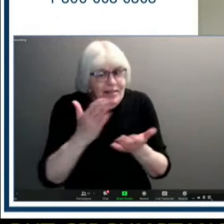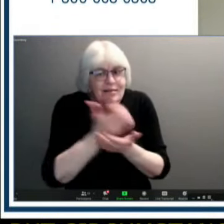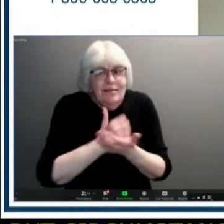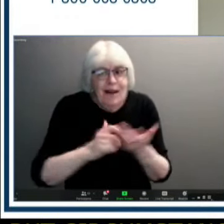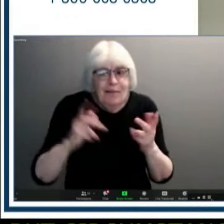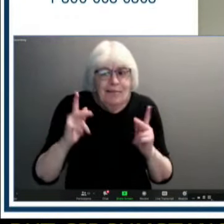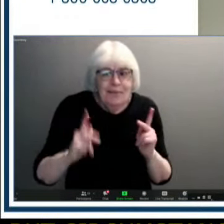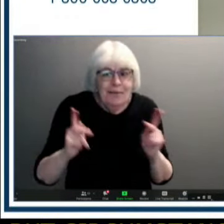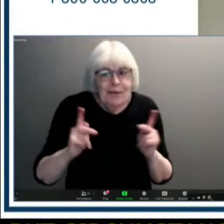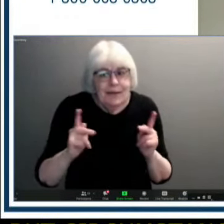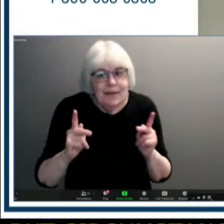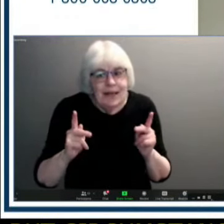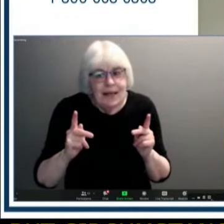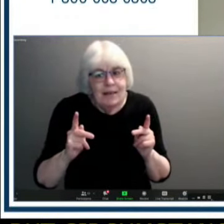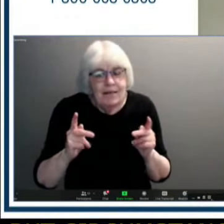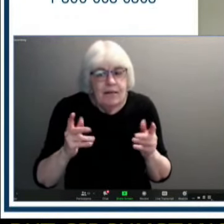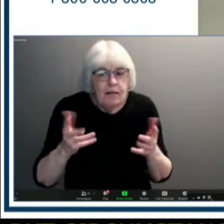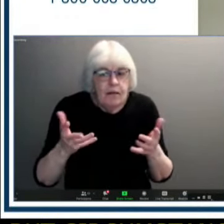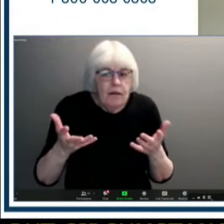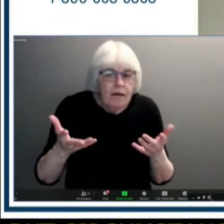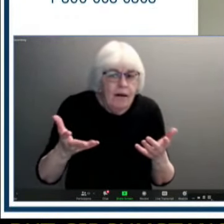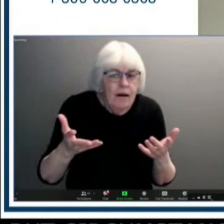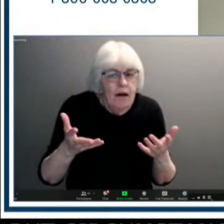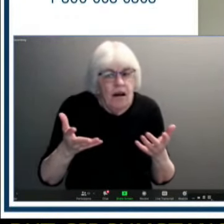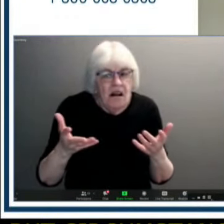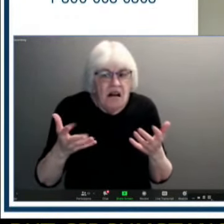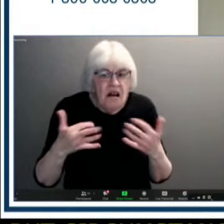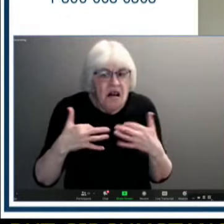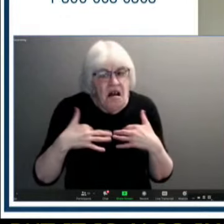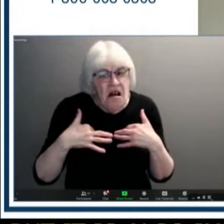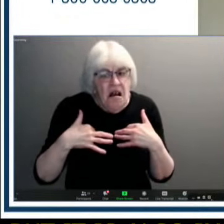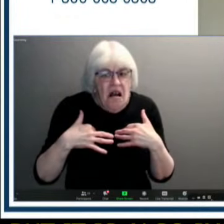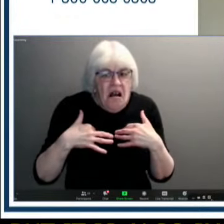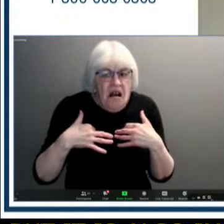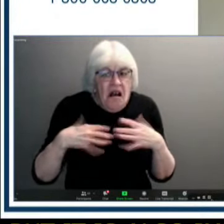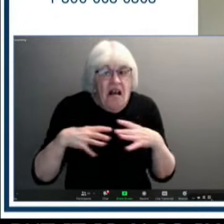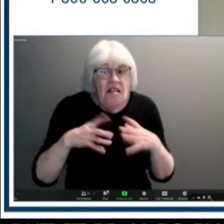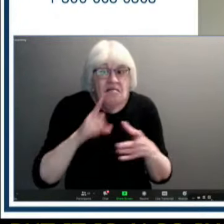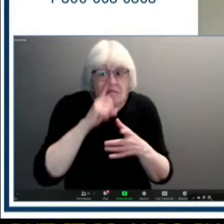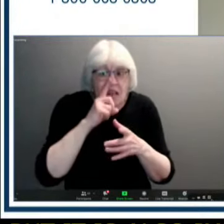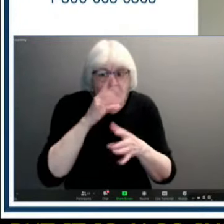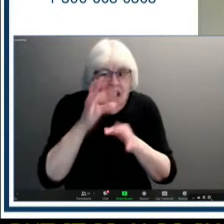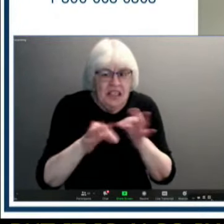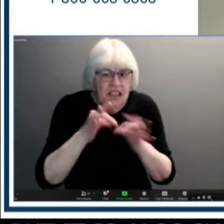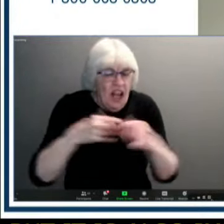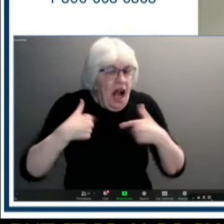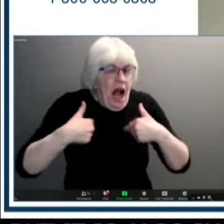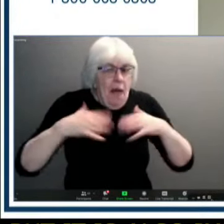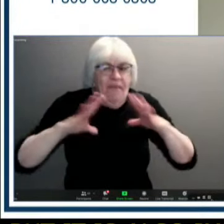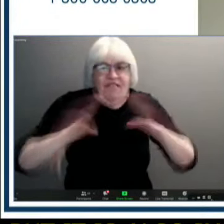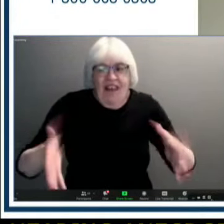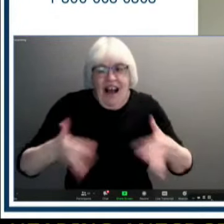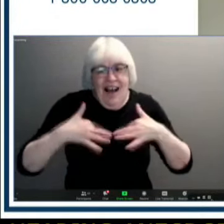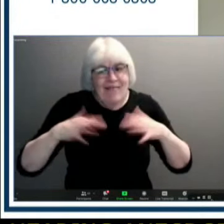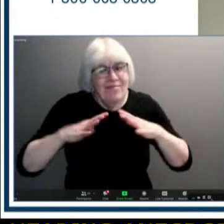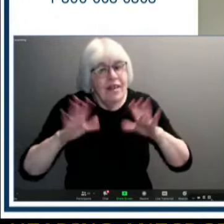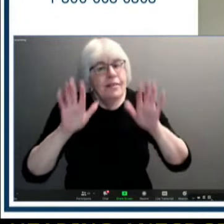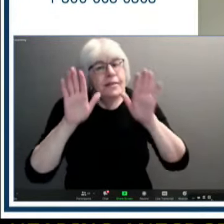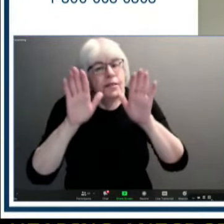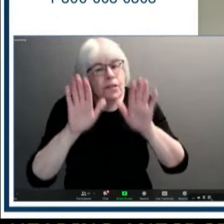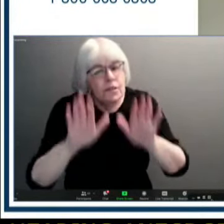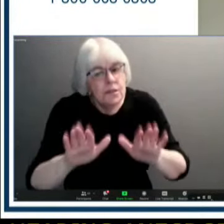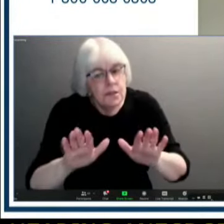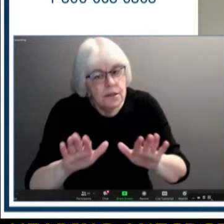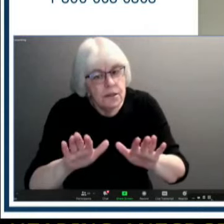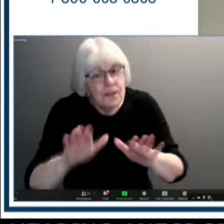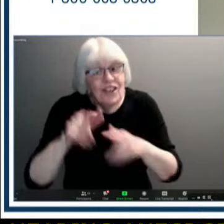"I got a rapid test that's negative, therefore I'm okay." Omicron is even more because it's so